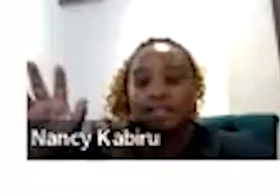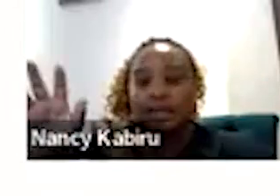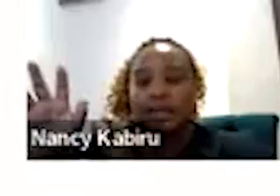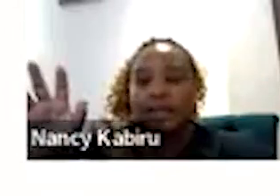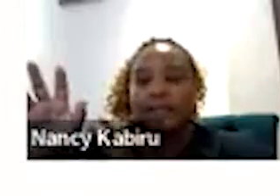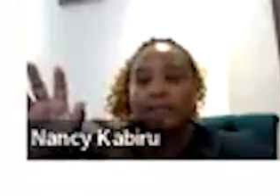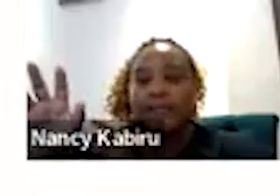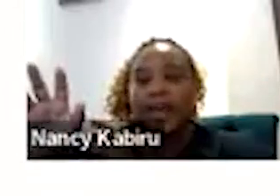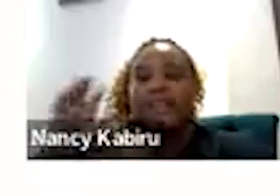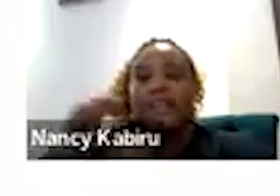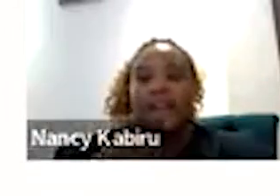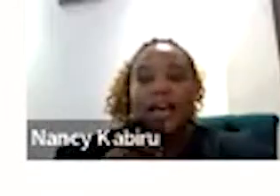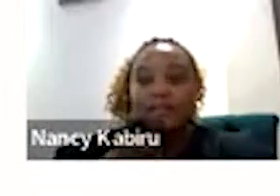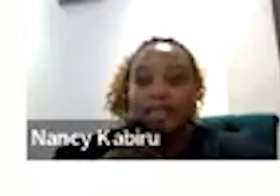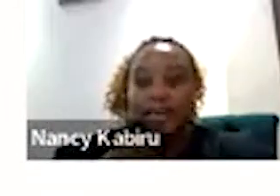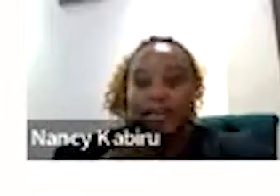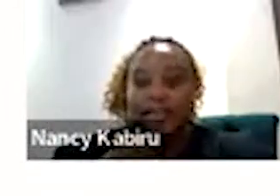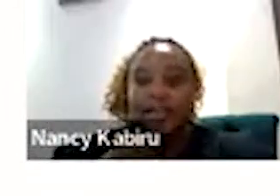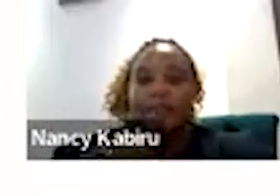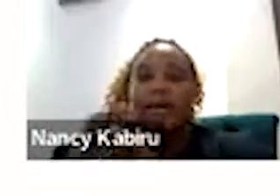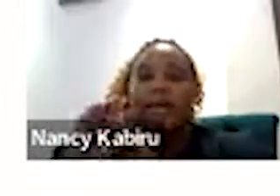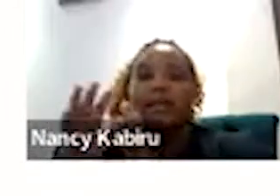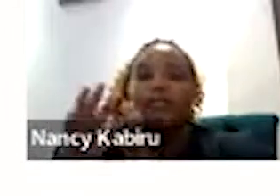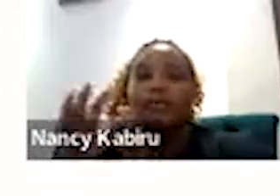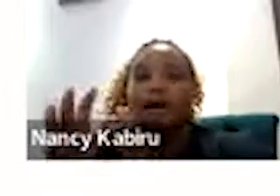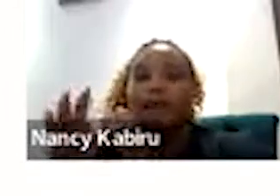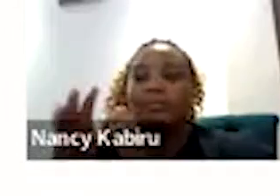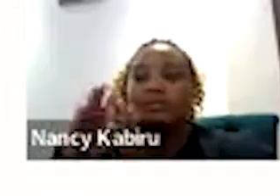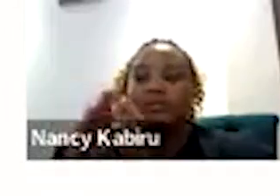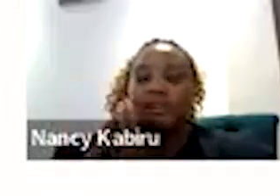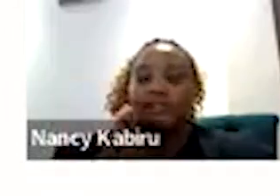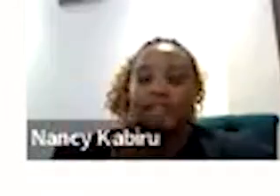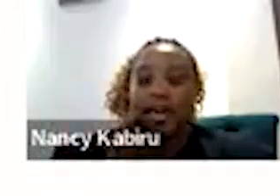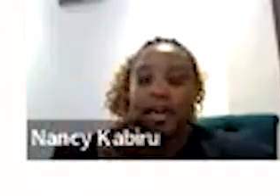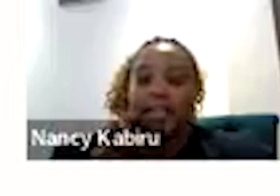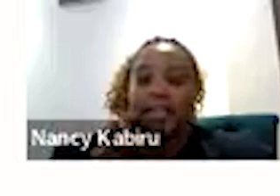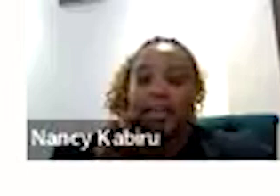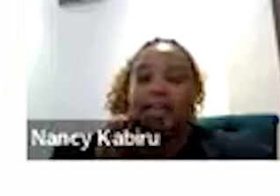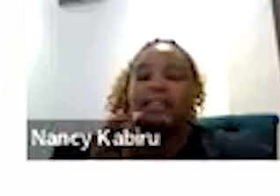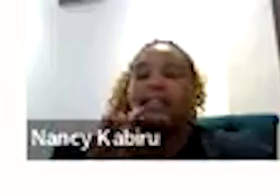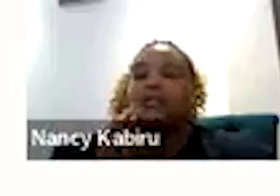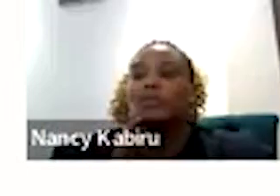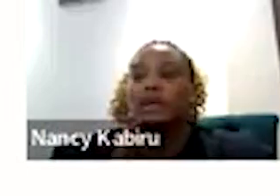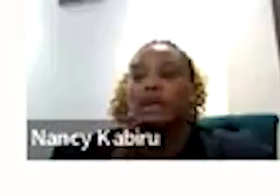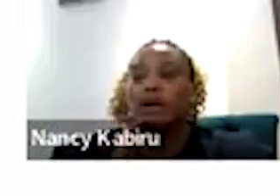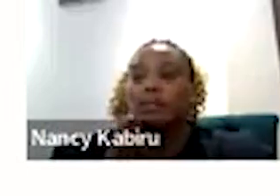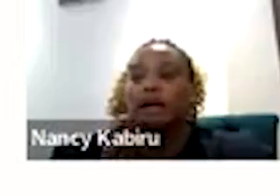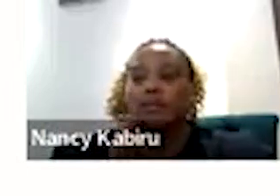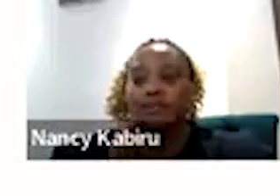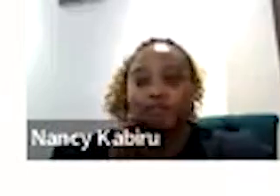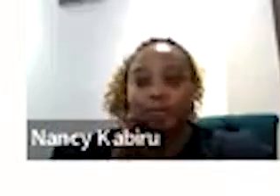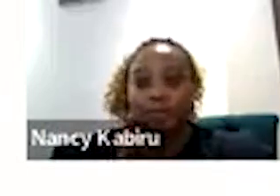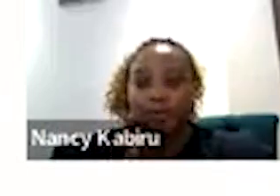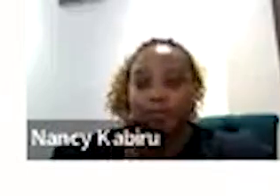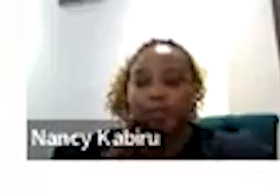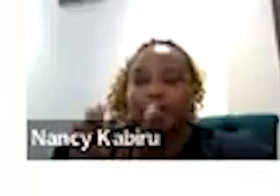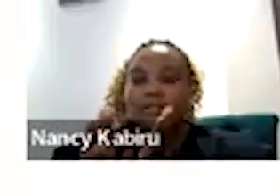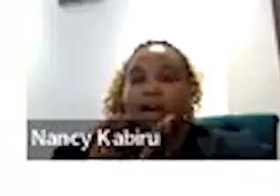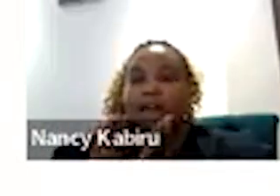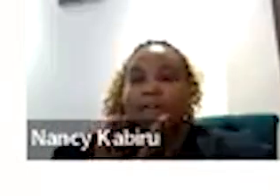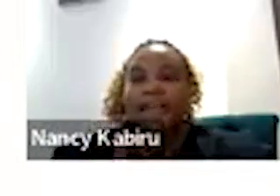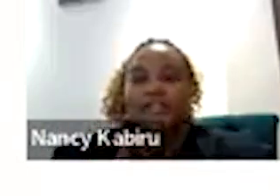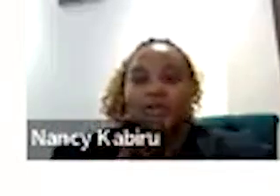quite late after they have begun. But if we were able to intervene earlier, then we would help a lot of